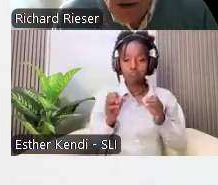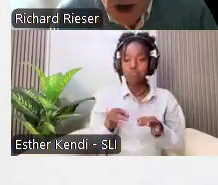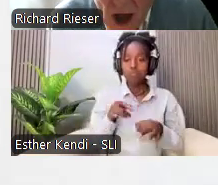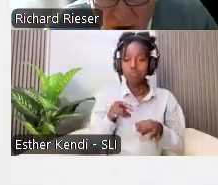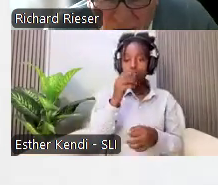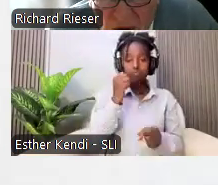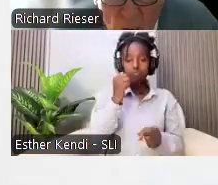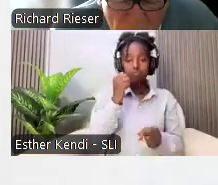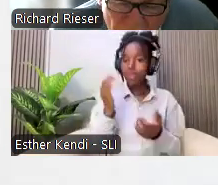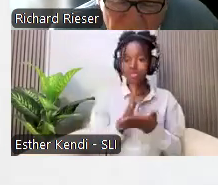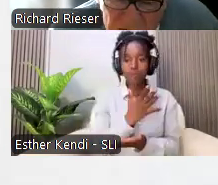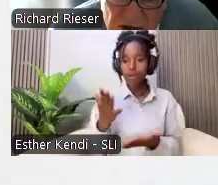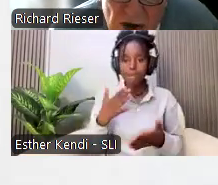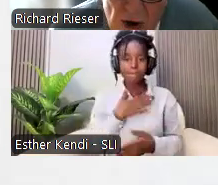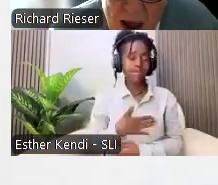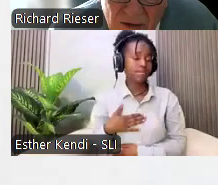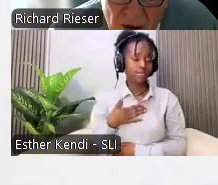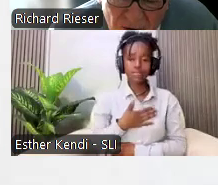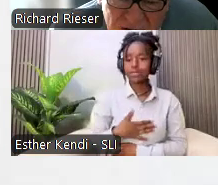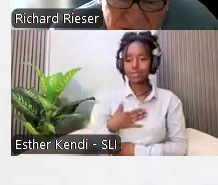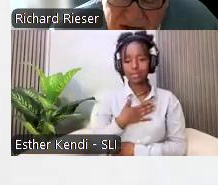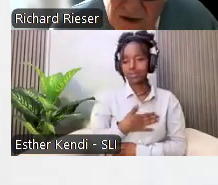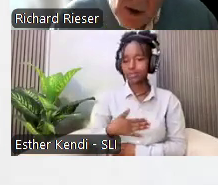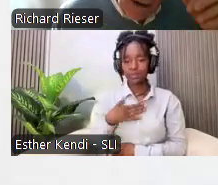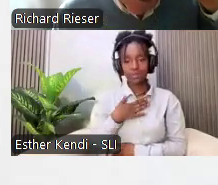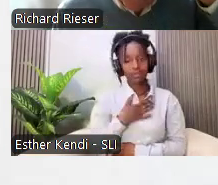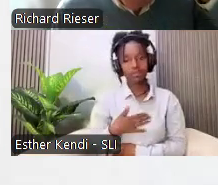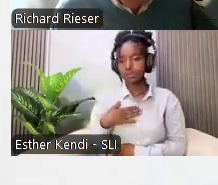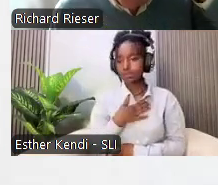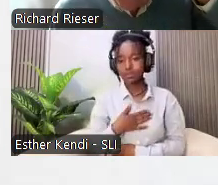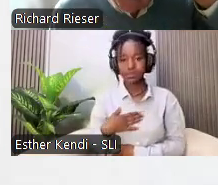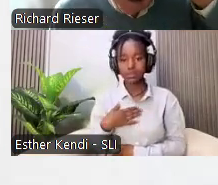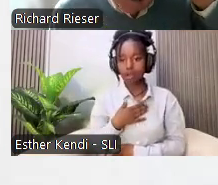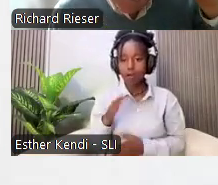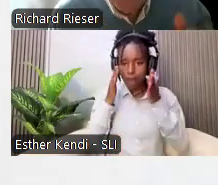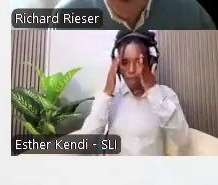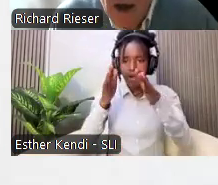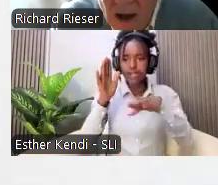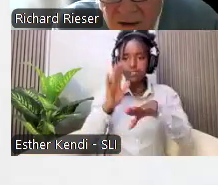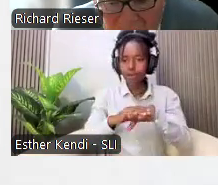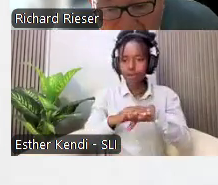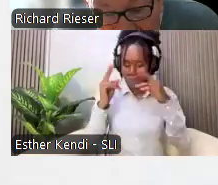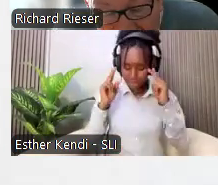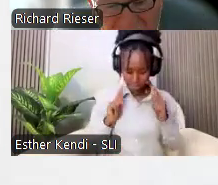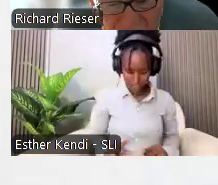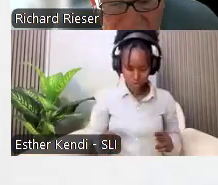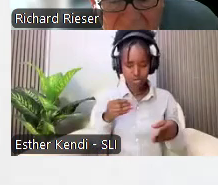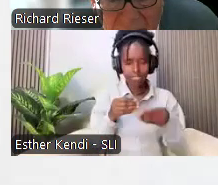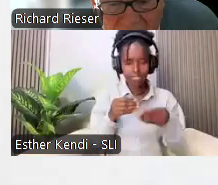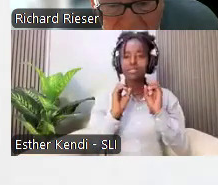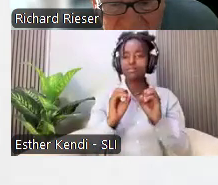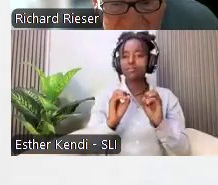just don't go with those who have the obvious visible impairments, such as